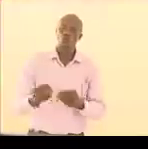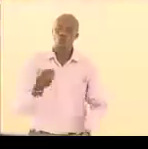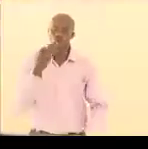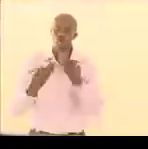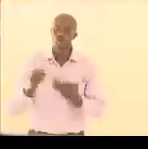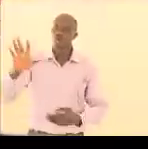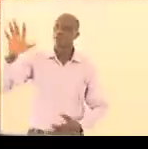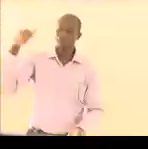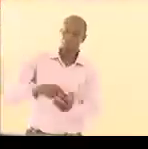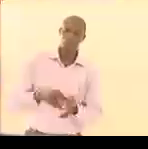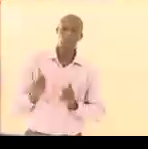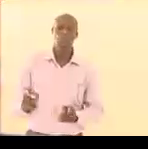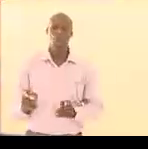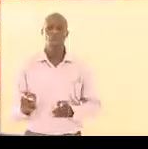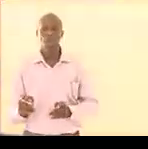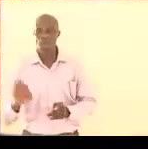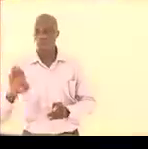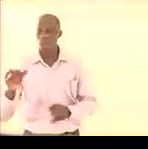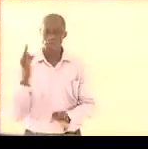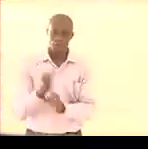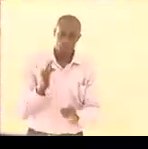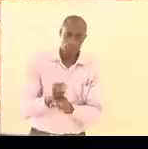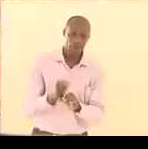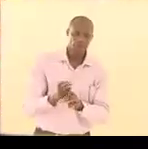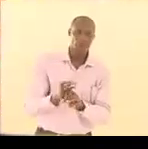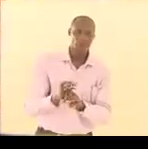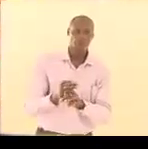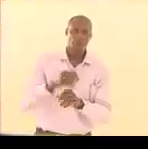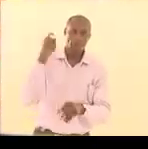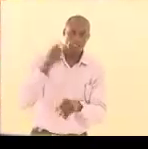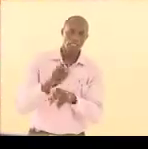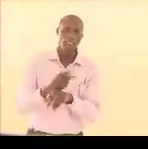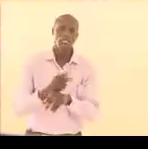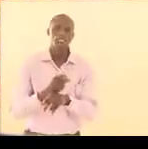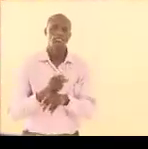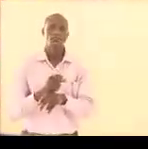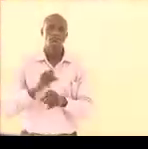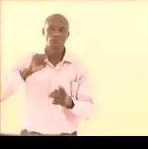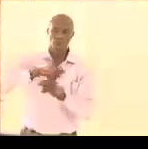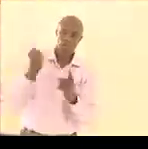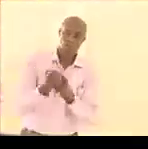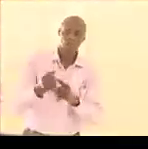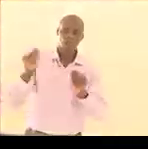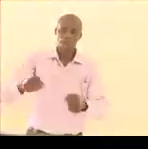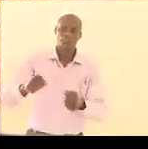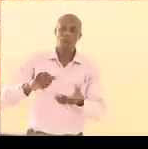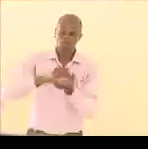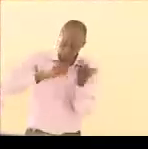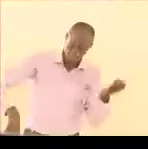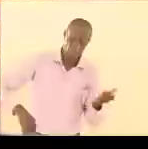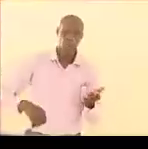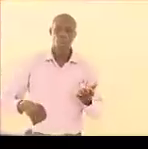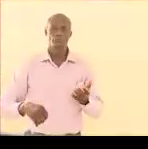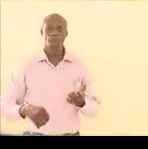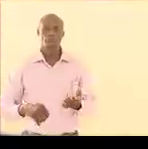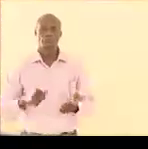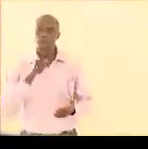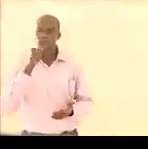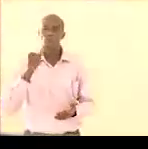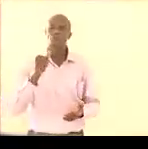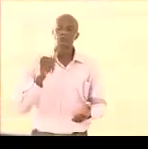feed 5,000. By faith, desperate situations can be overturned. Not